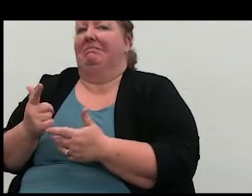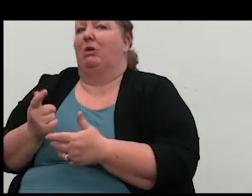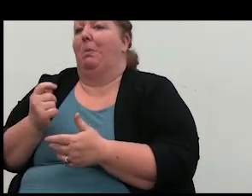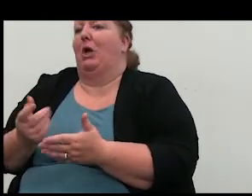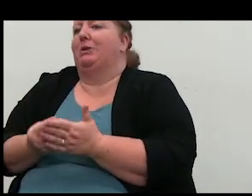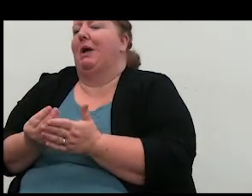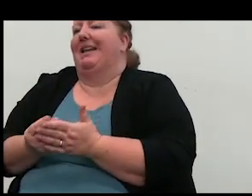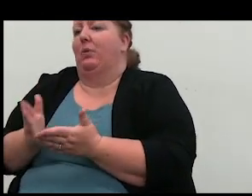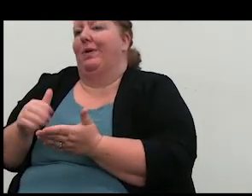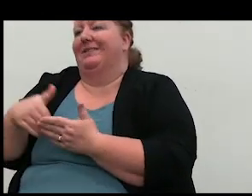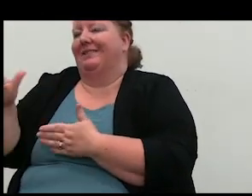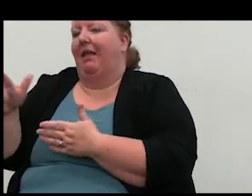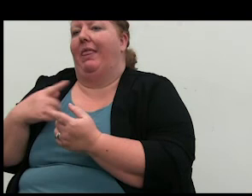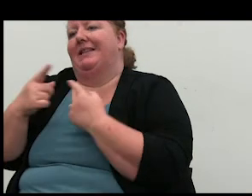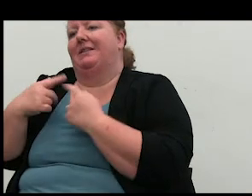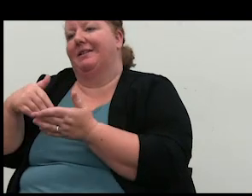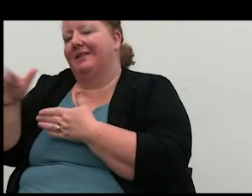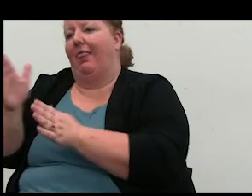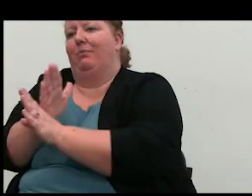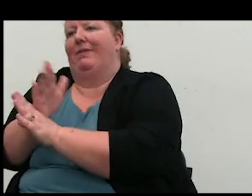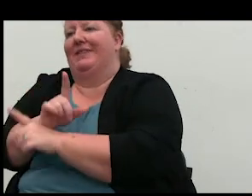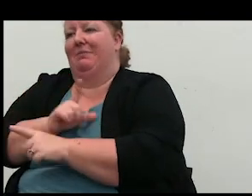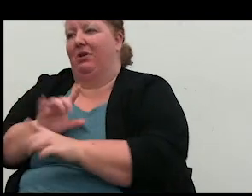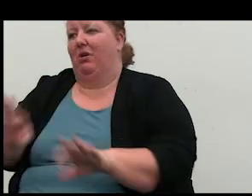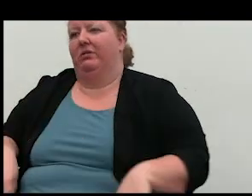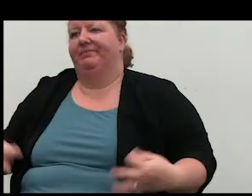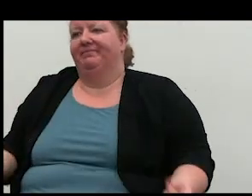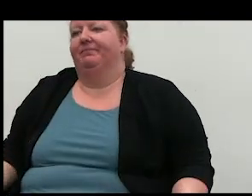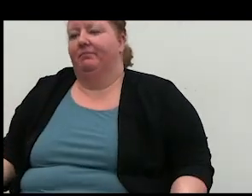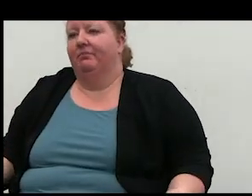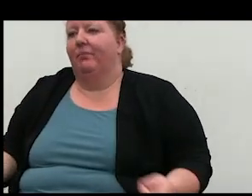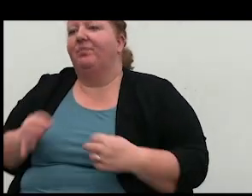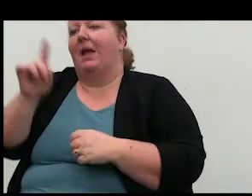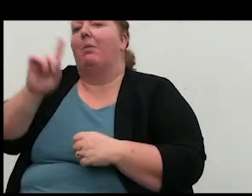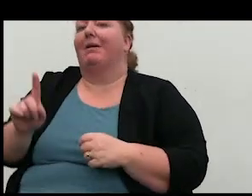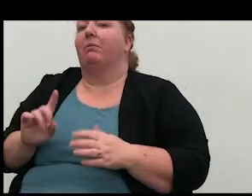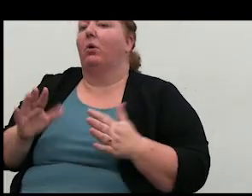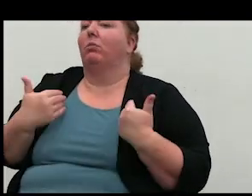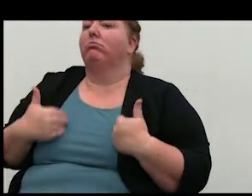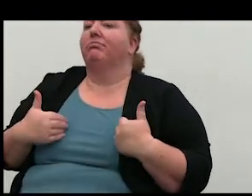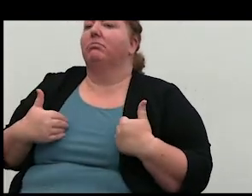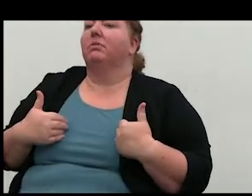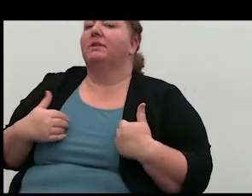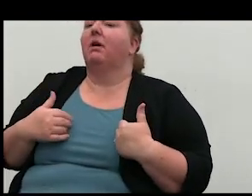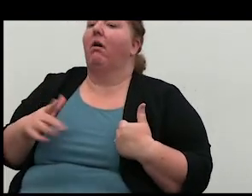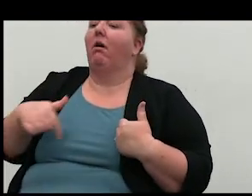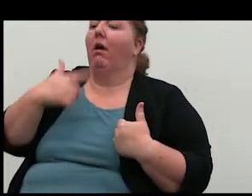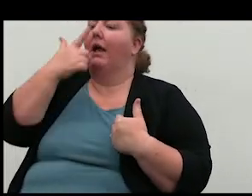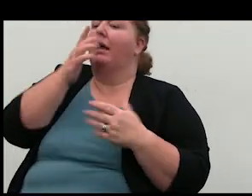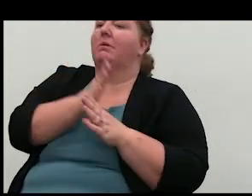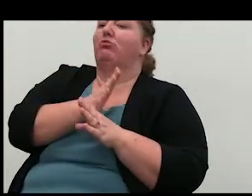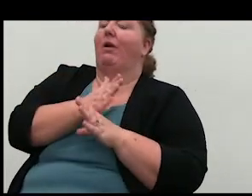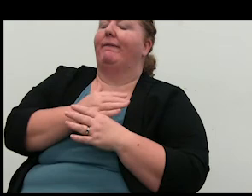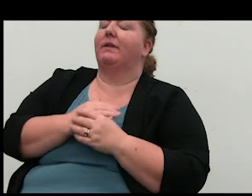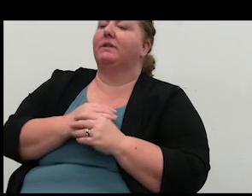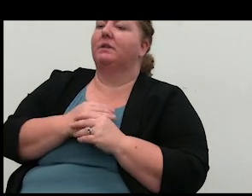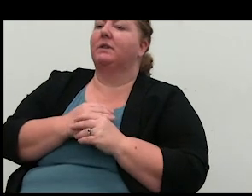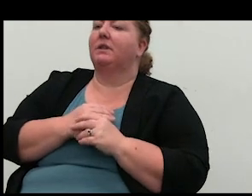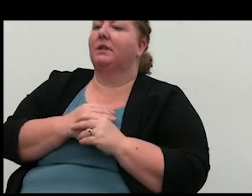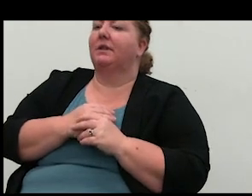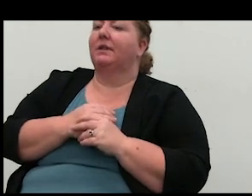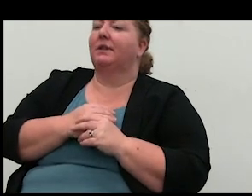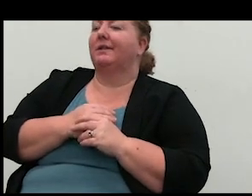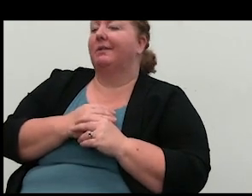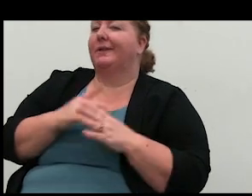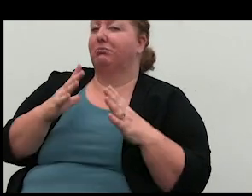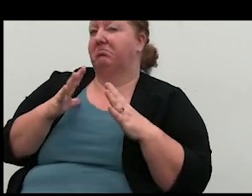data, I'll sell my privacy, because I don't have much money. And people who do have money go, oh no, I can be private, which slightly